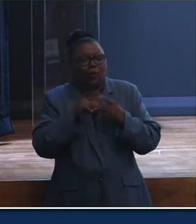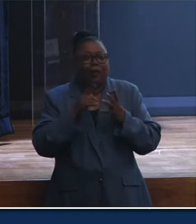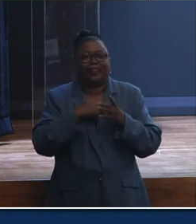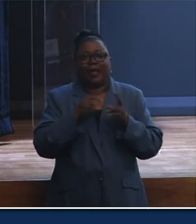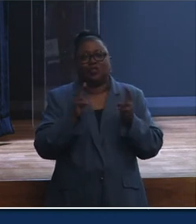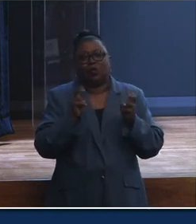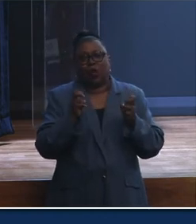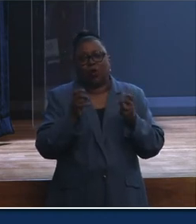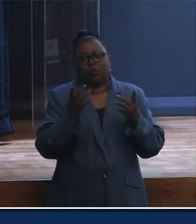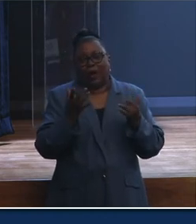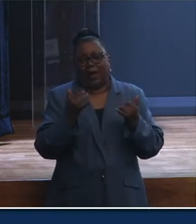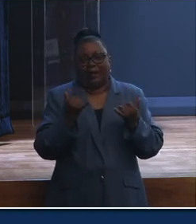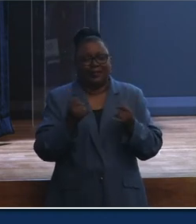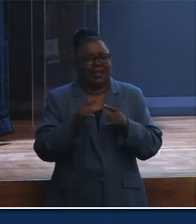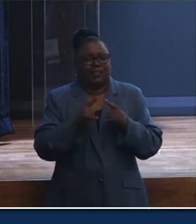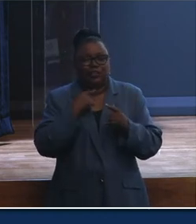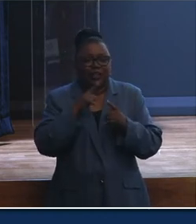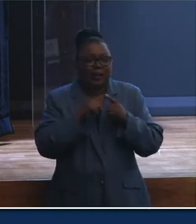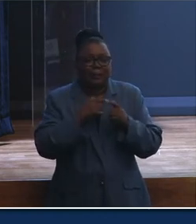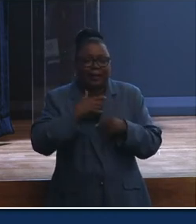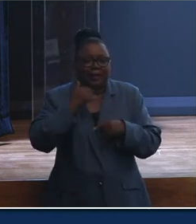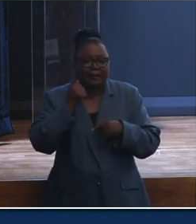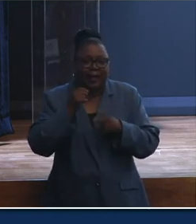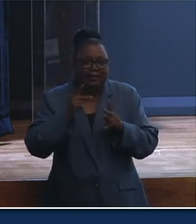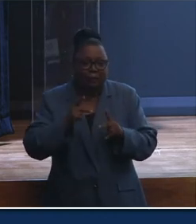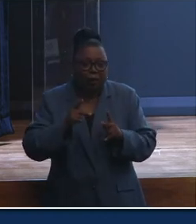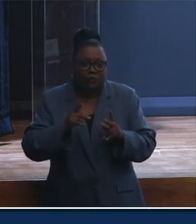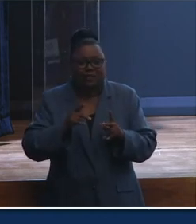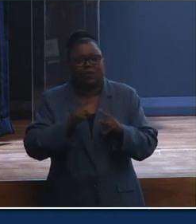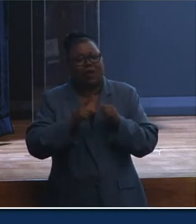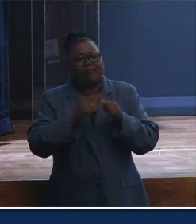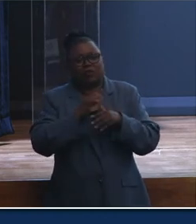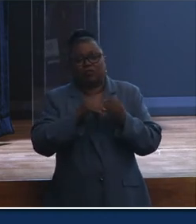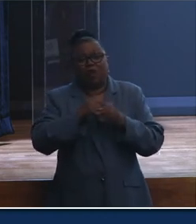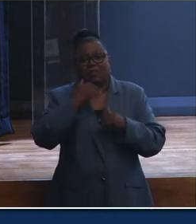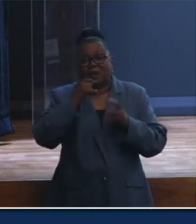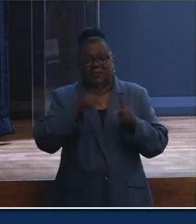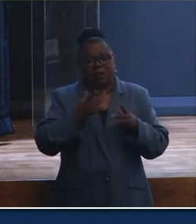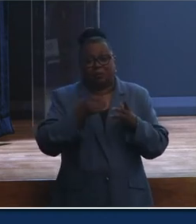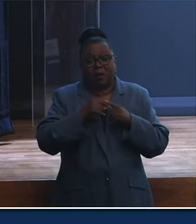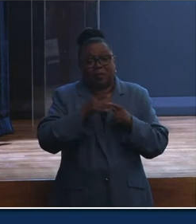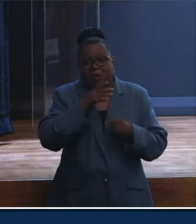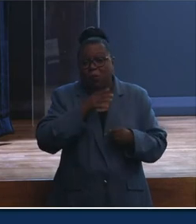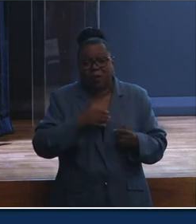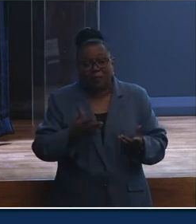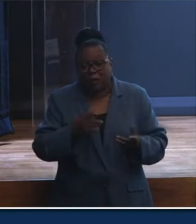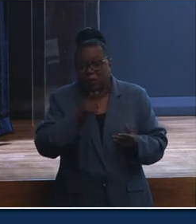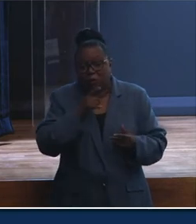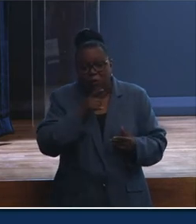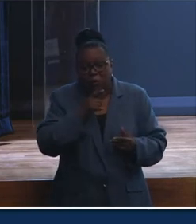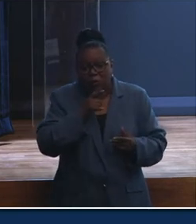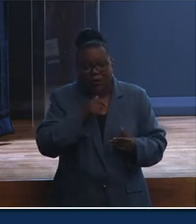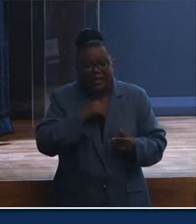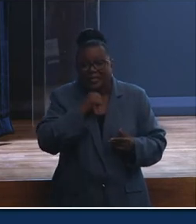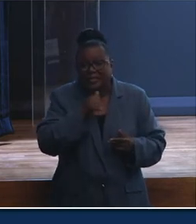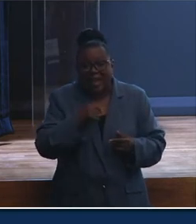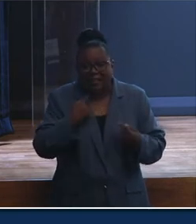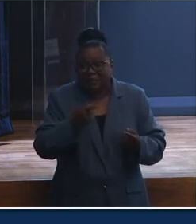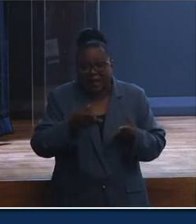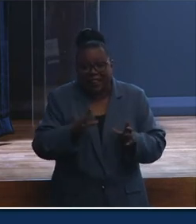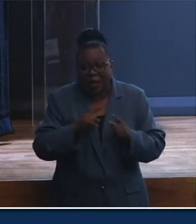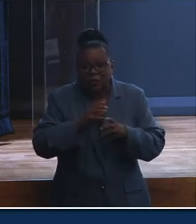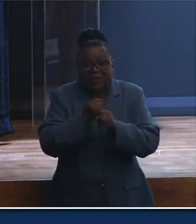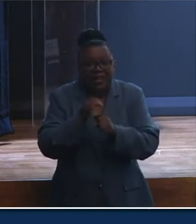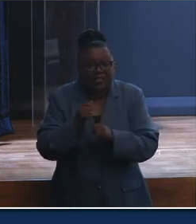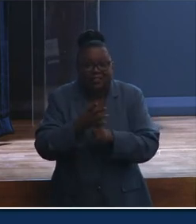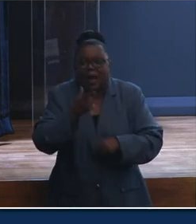a quota, right? You know, shouldn't it be the best person? Well, first of all, the best person's probably a woman who has not been allowed to get